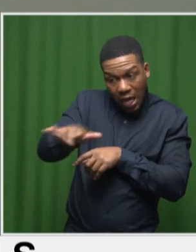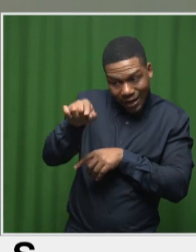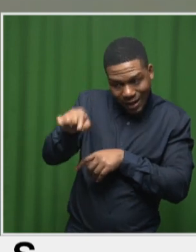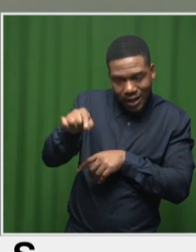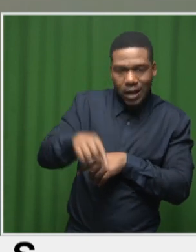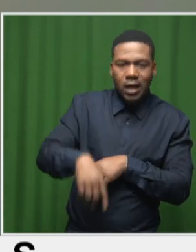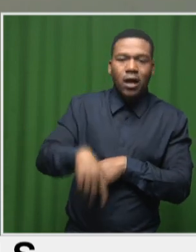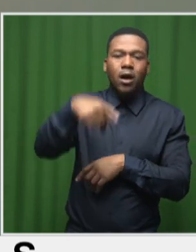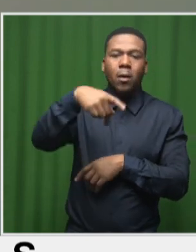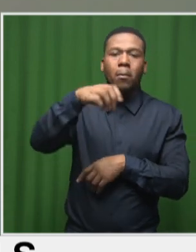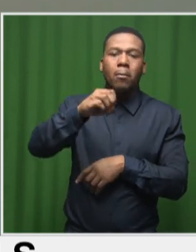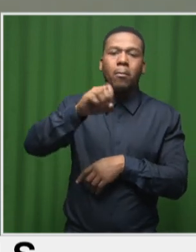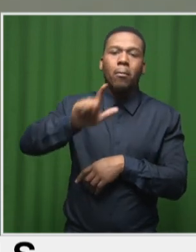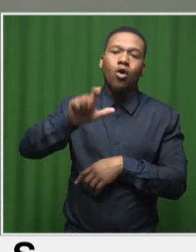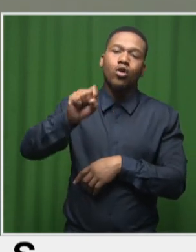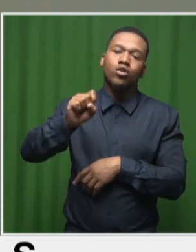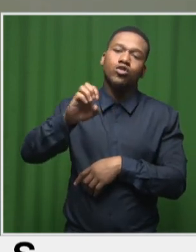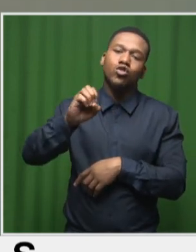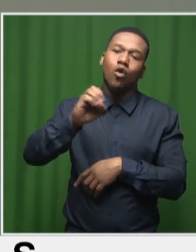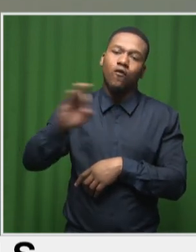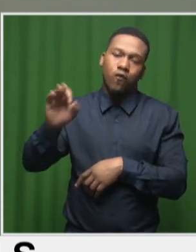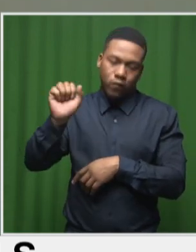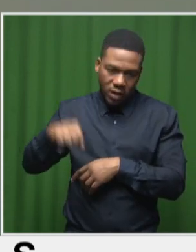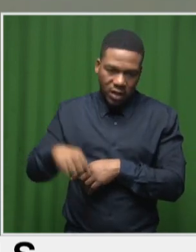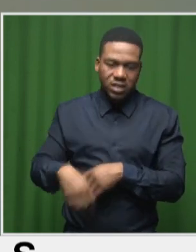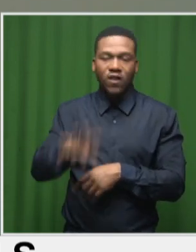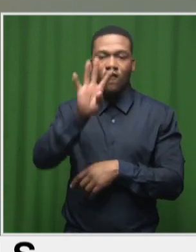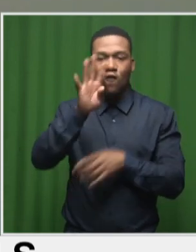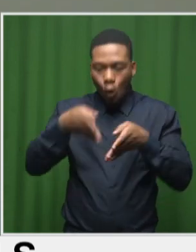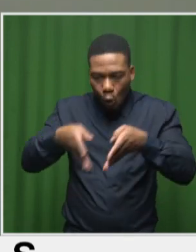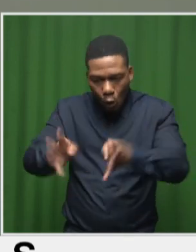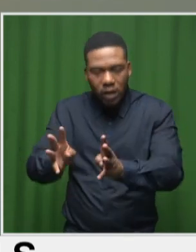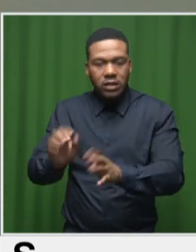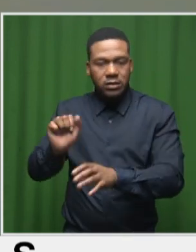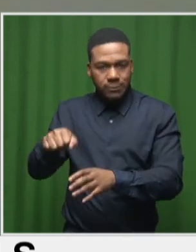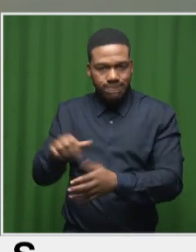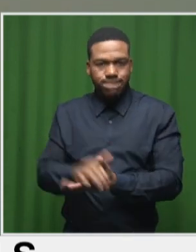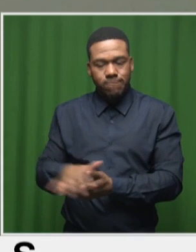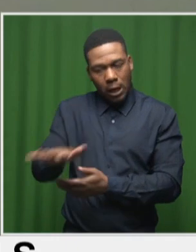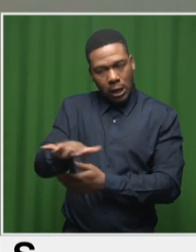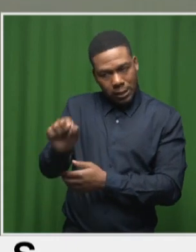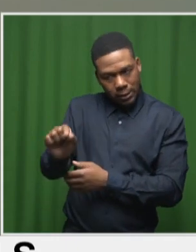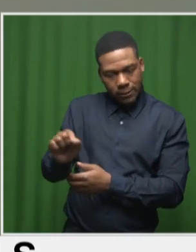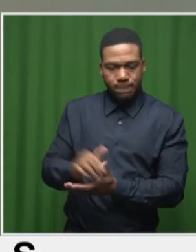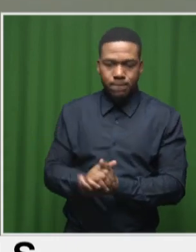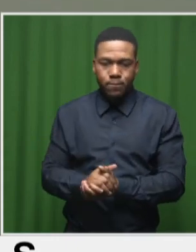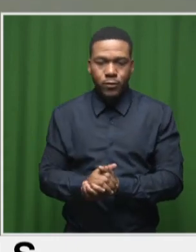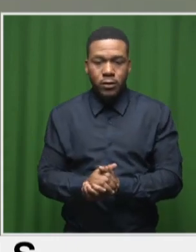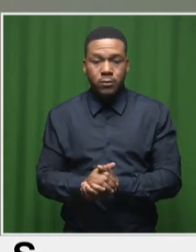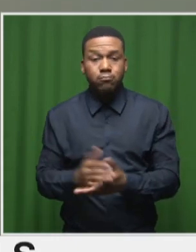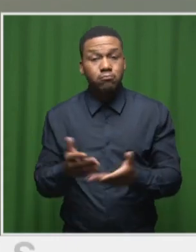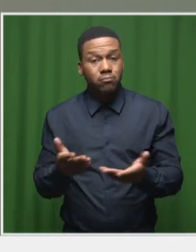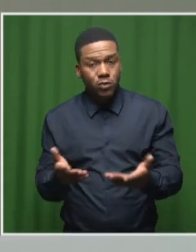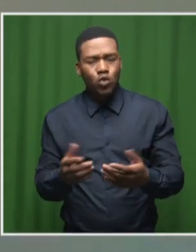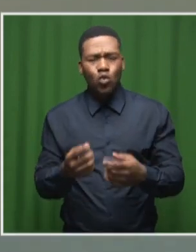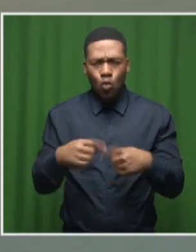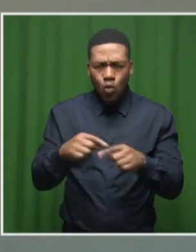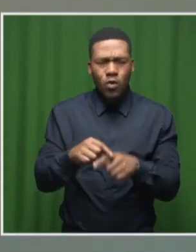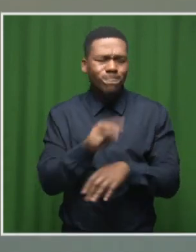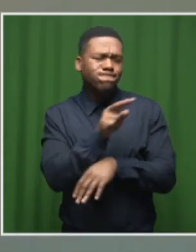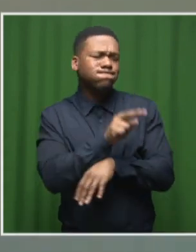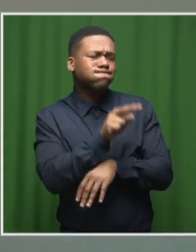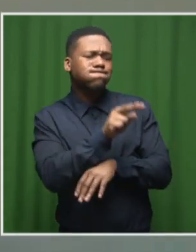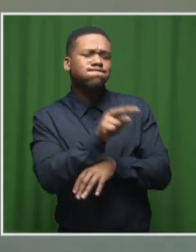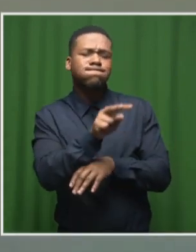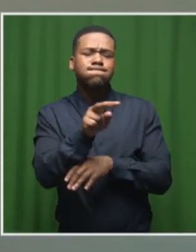Polshof, Fourways, the bigger Fourways. But we are looking into having other